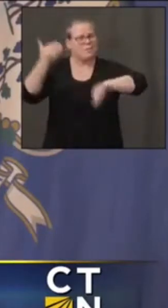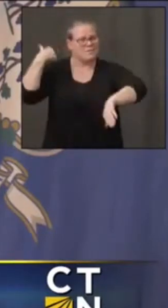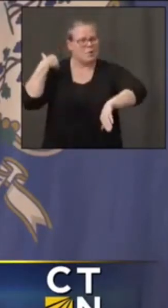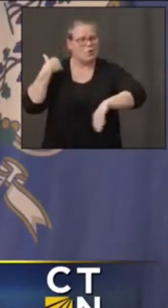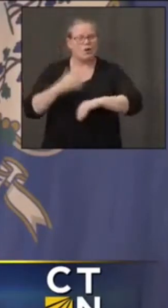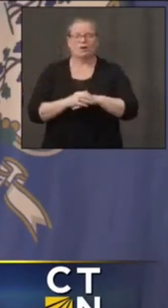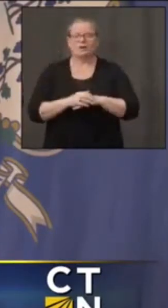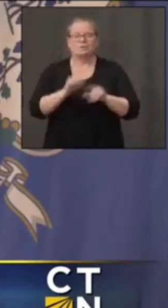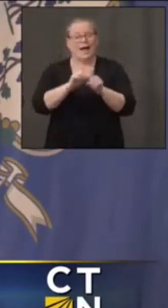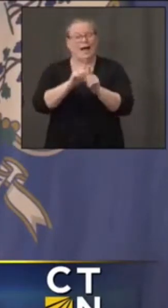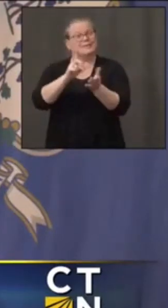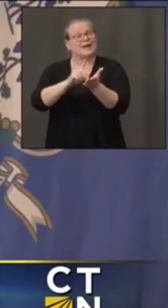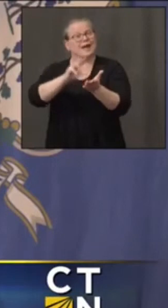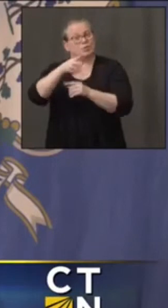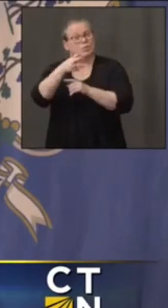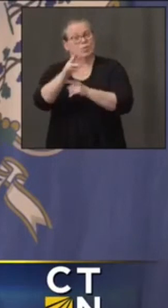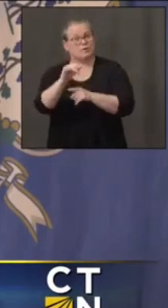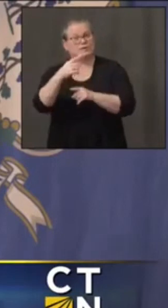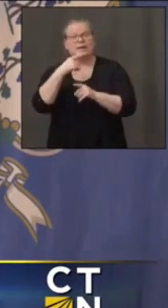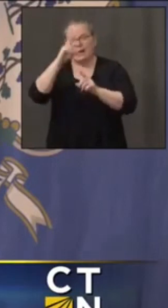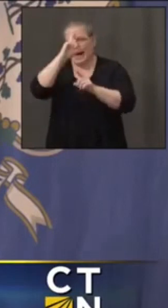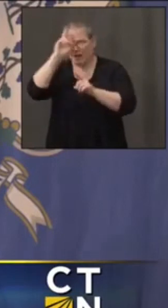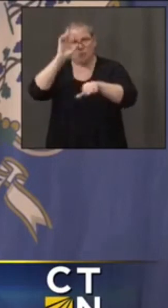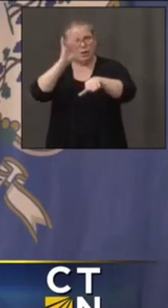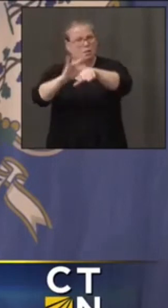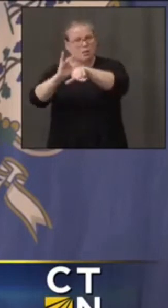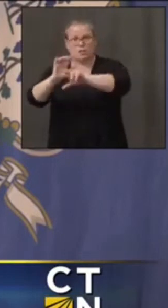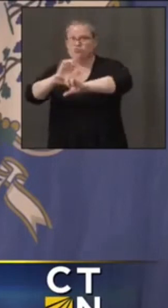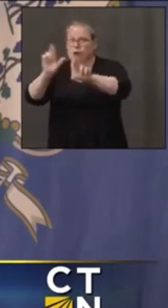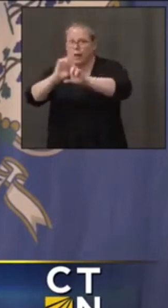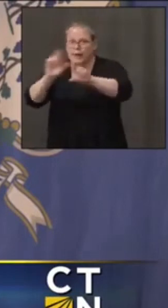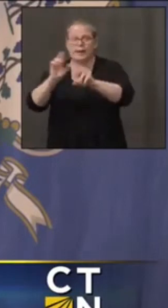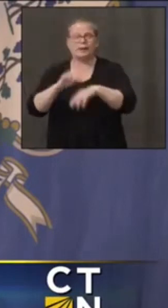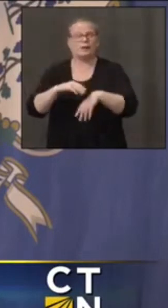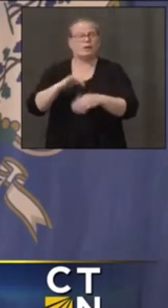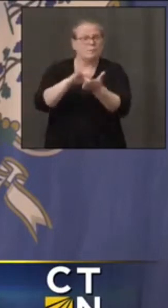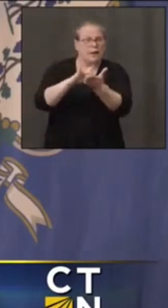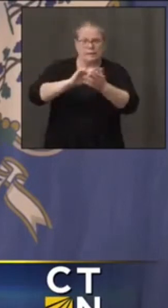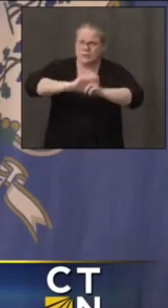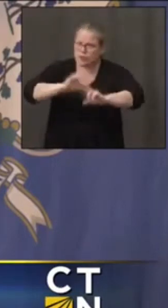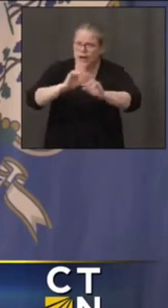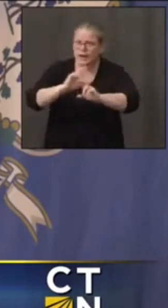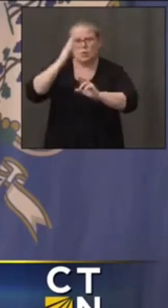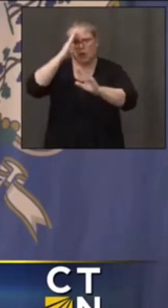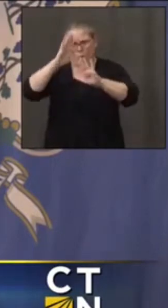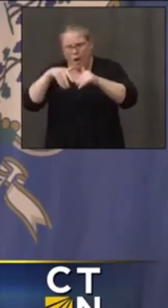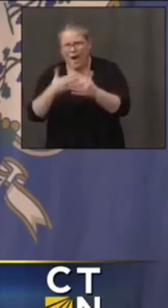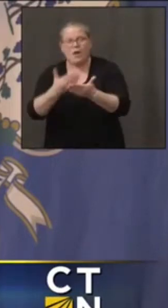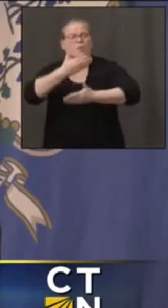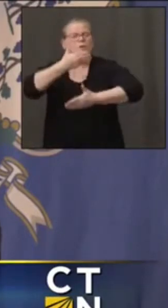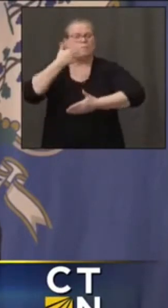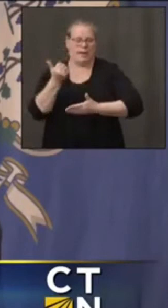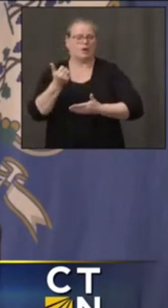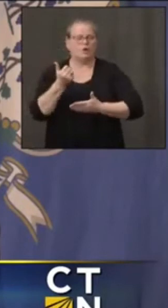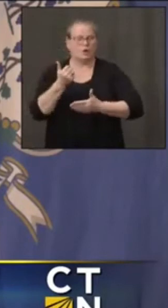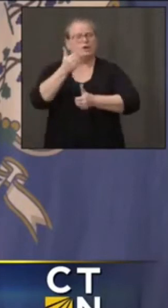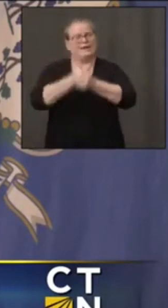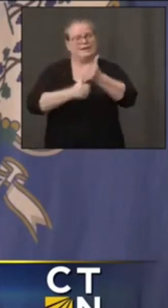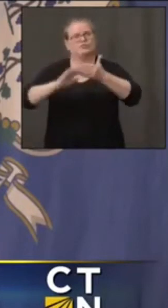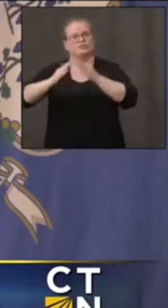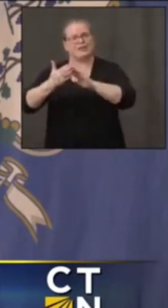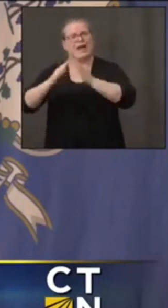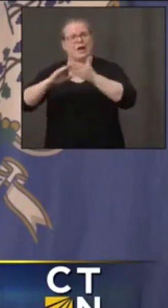so I think we're able to deal with this more on a town-by-town or regional basis. In New York, they call it, I